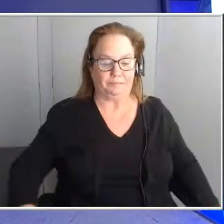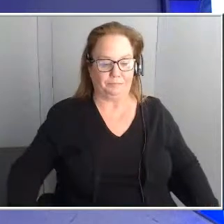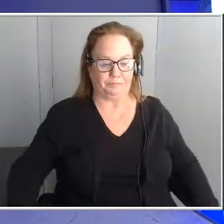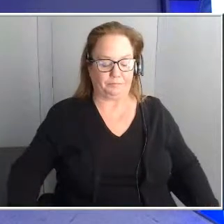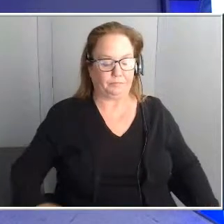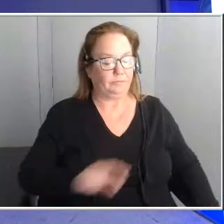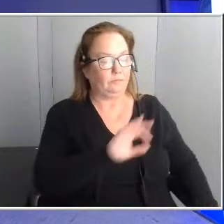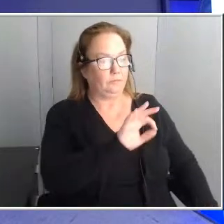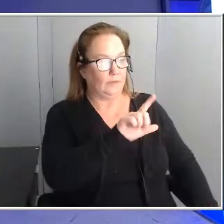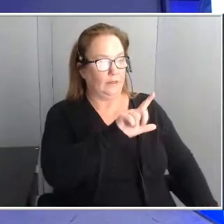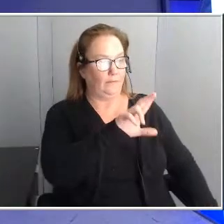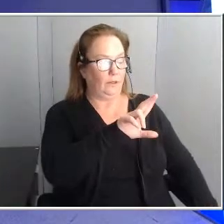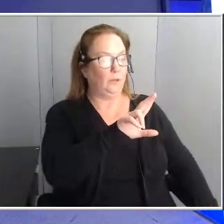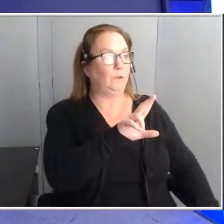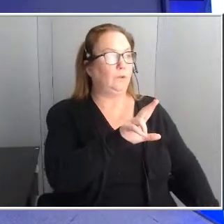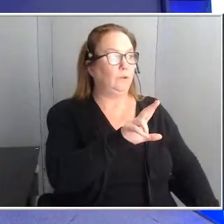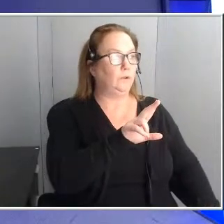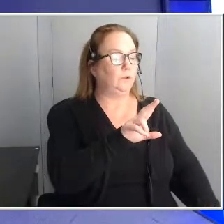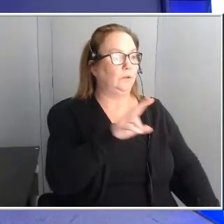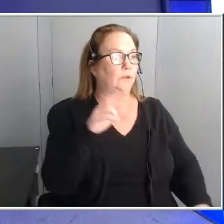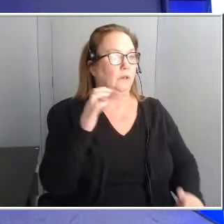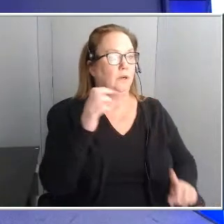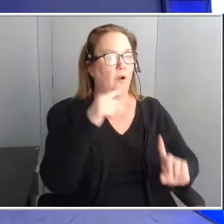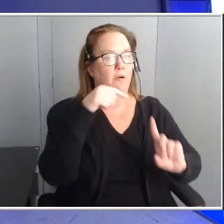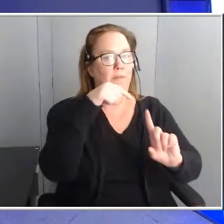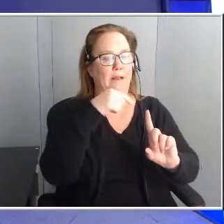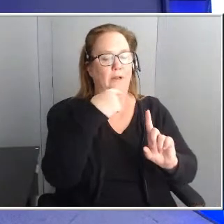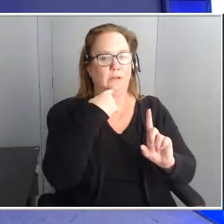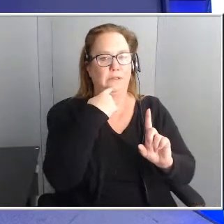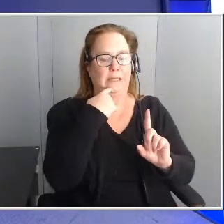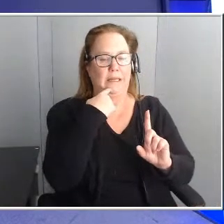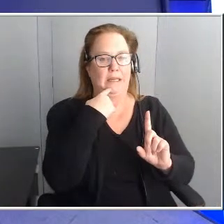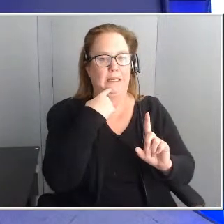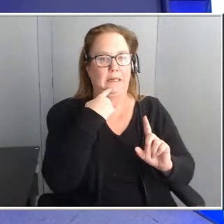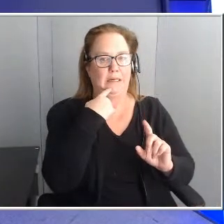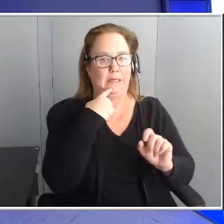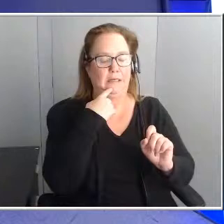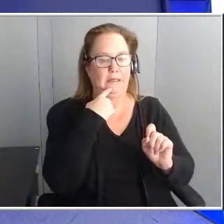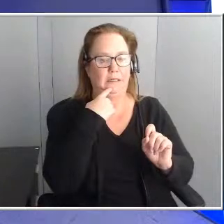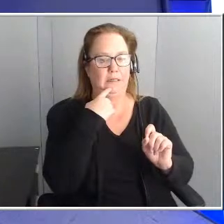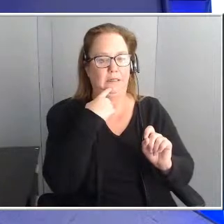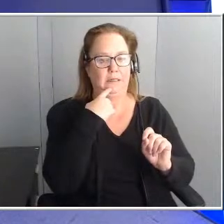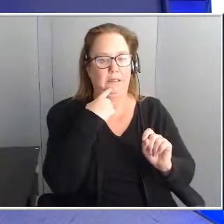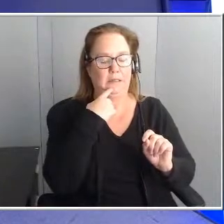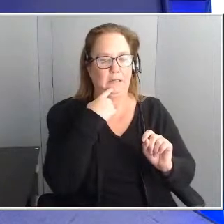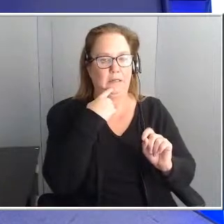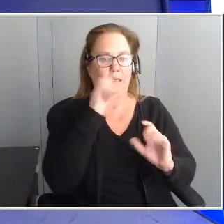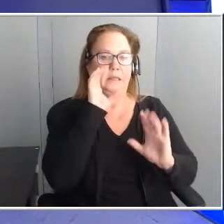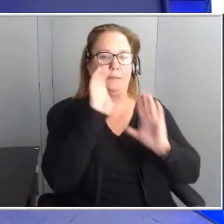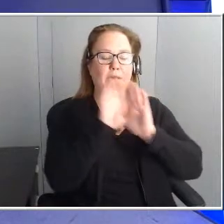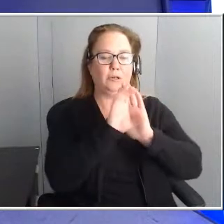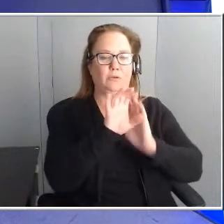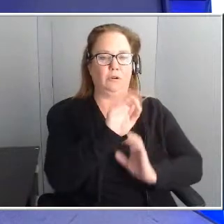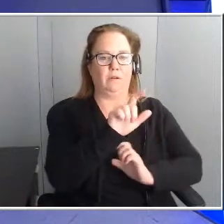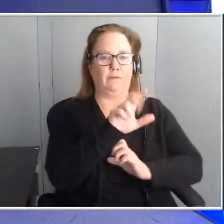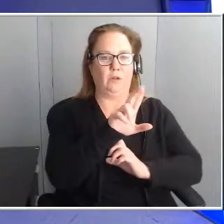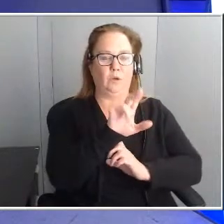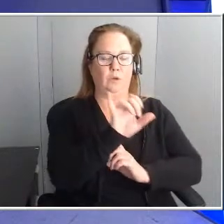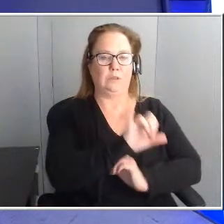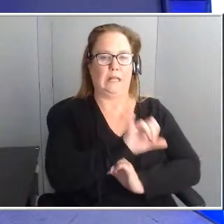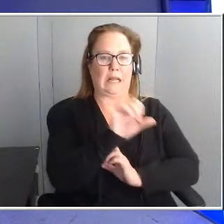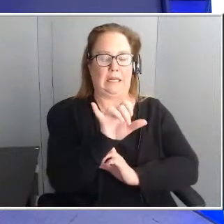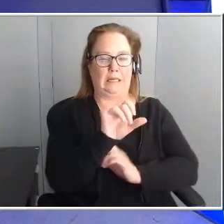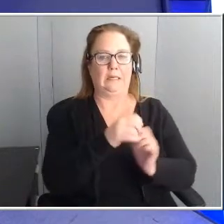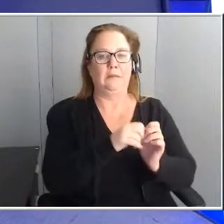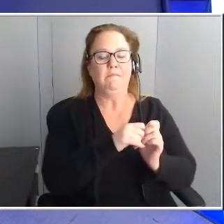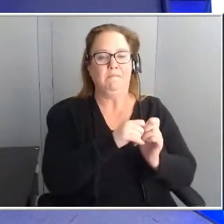flu, I just want to go back to something you said, is that the image we showed was flu-like, right?